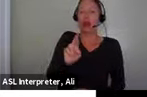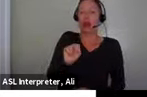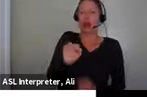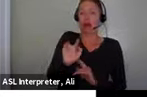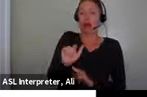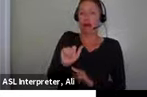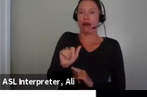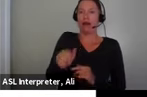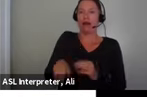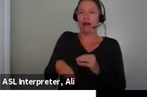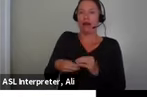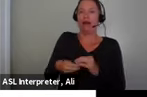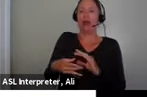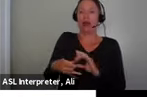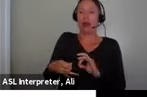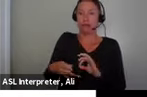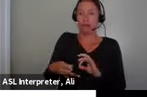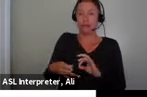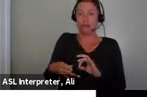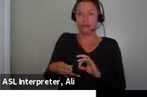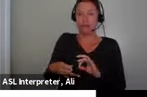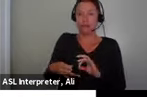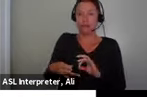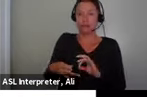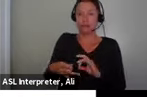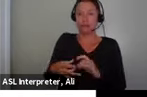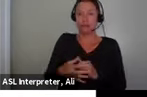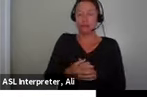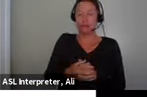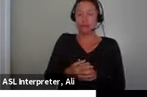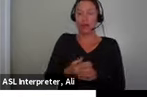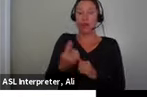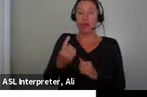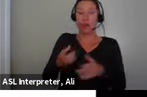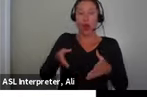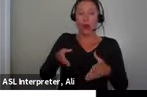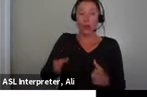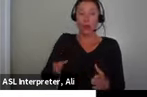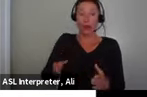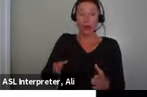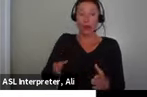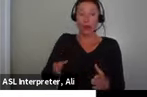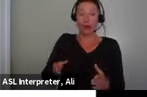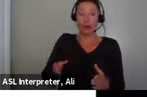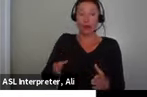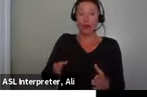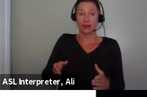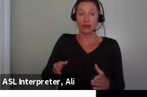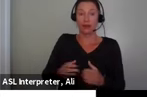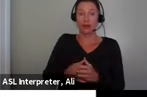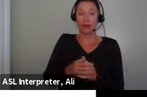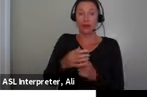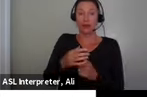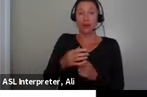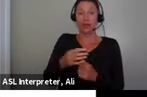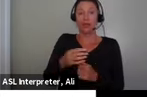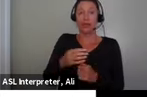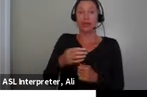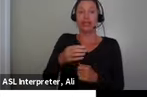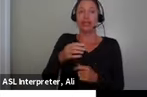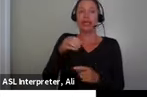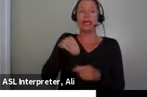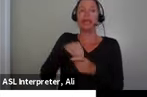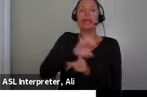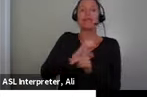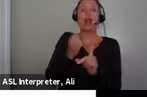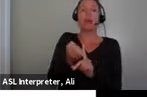want to add on, and one of the ways that within the environmental document that we've